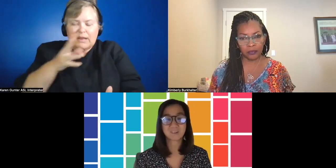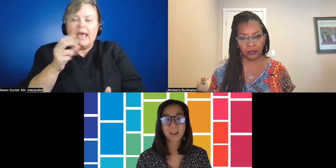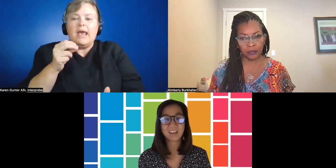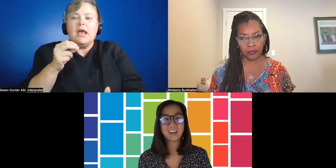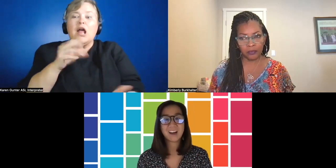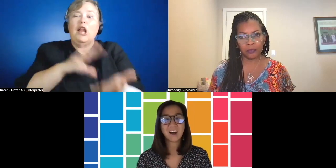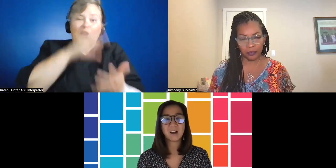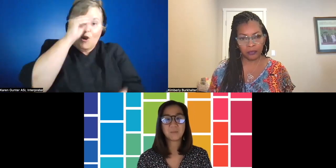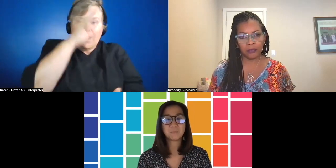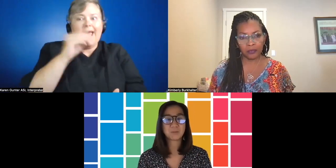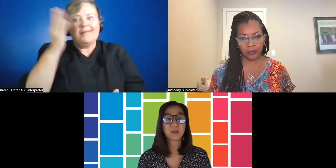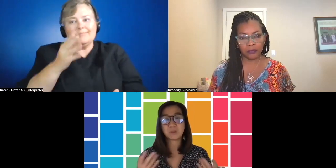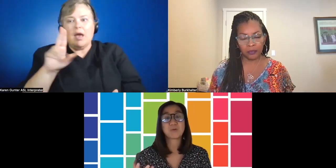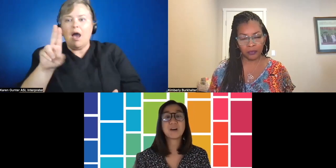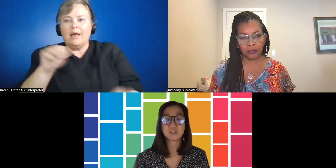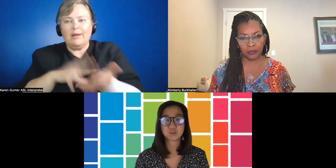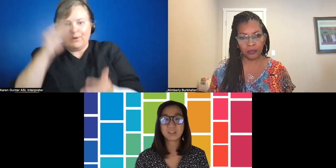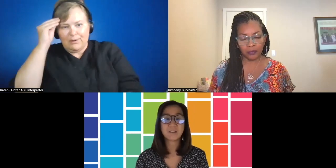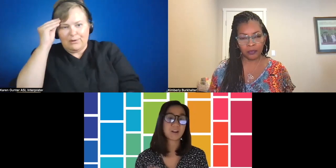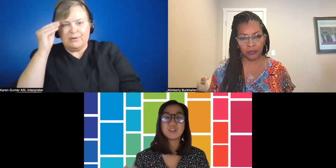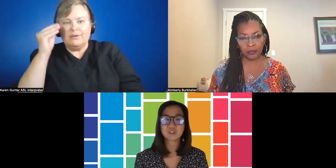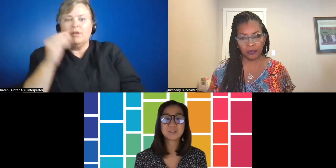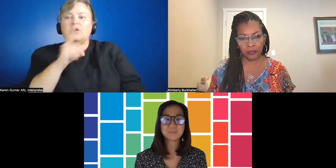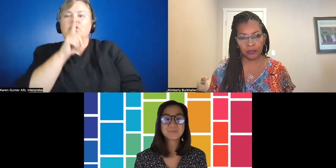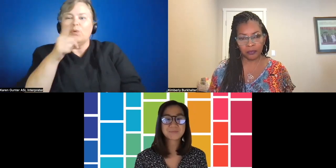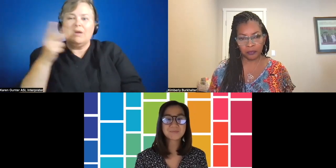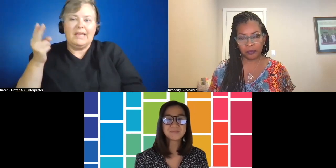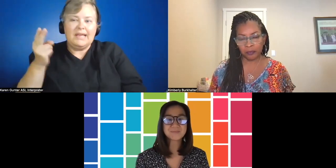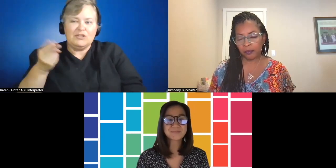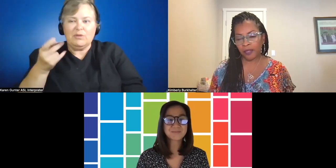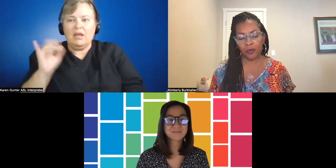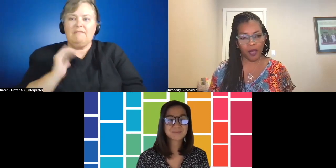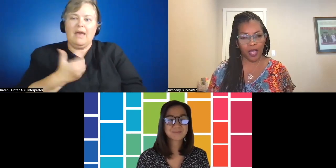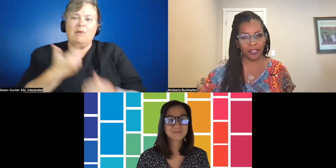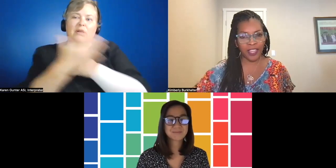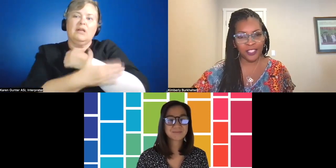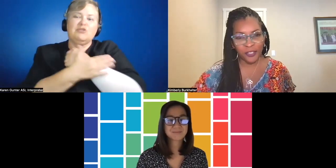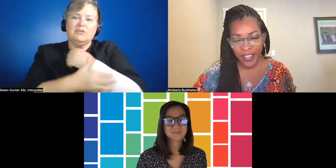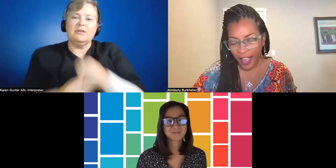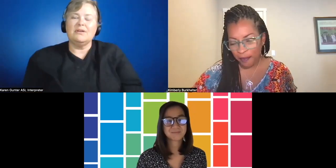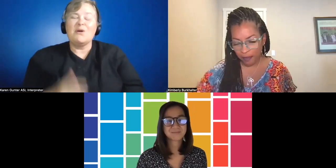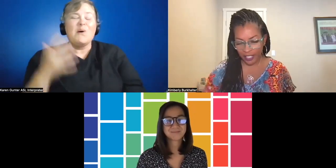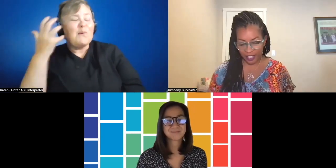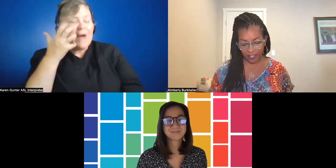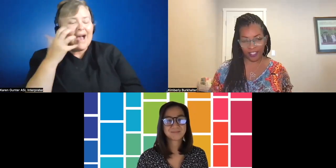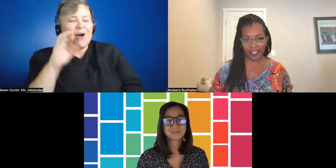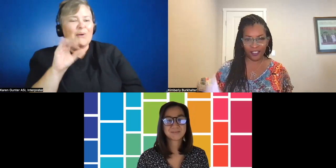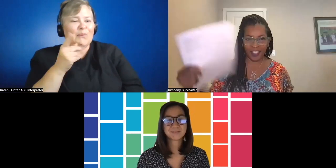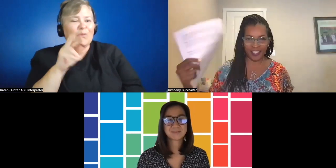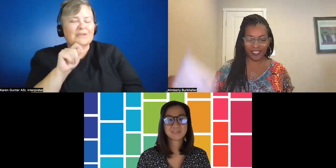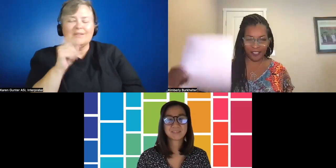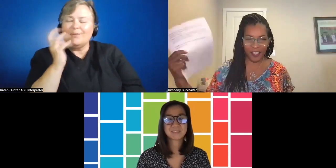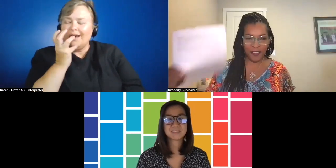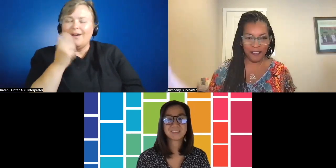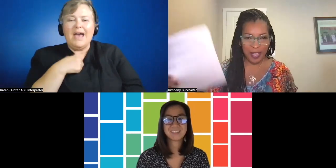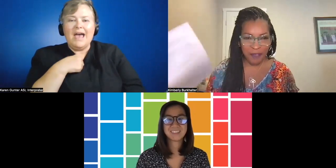unlearn, right? The real history of our country. Wow, thanks, Court. I'm sitting here thinking, okay, I